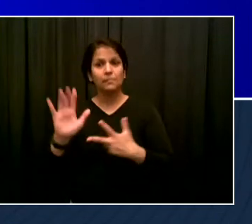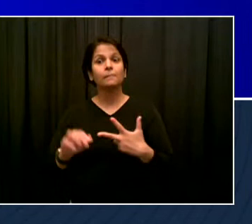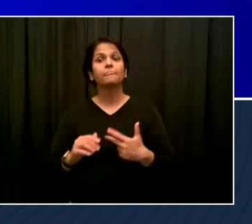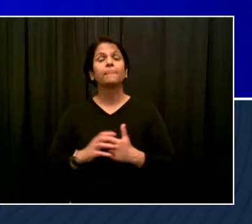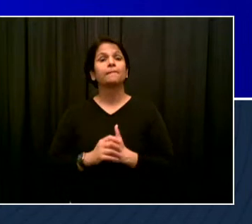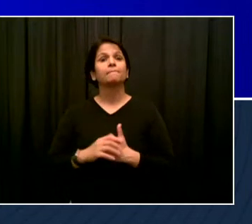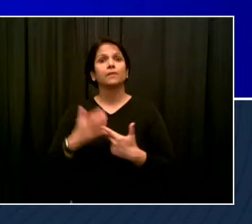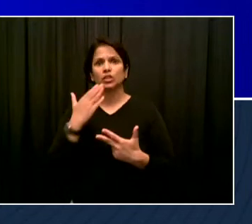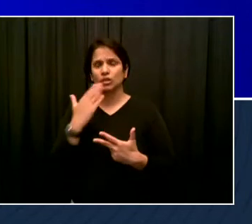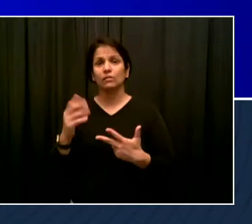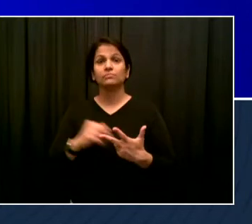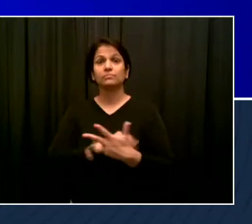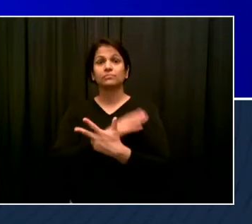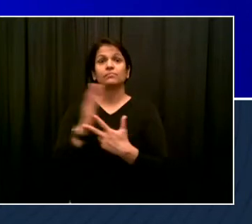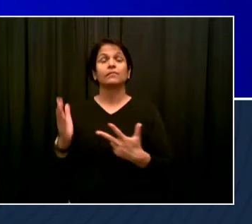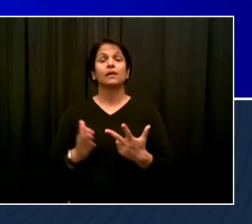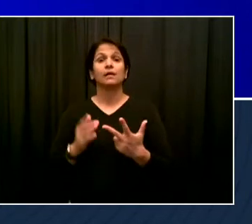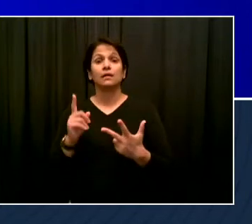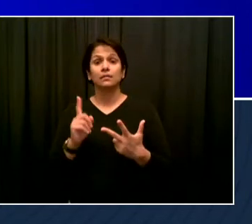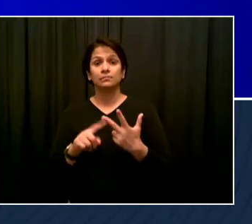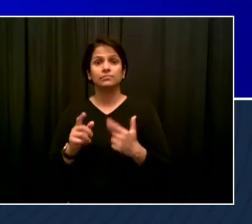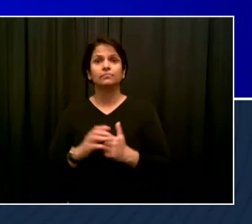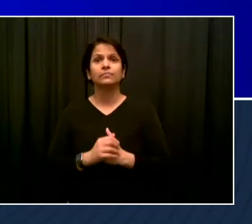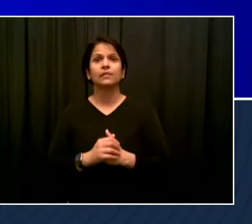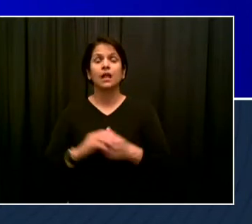interesting. Hospitalization rate is down today to